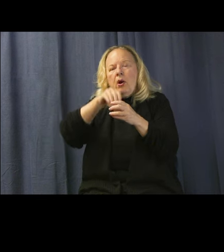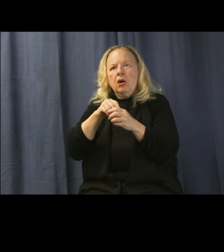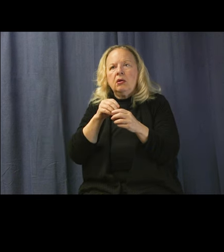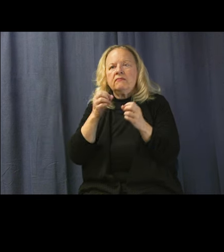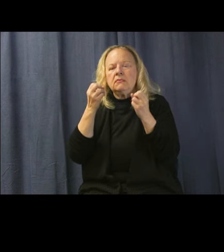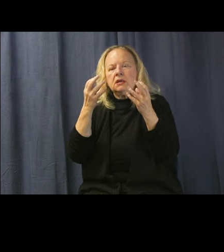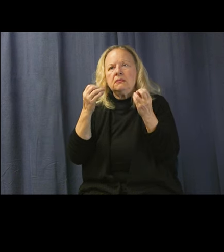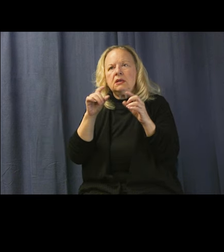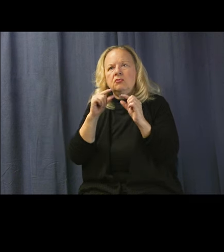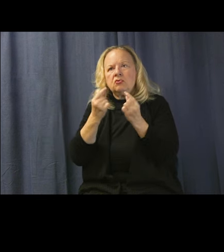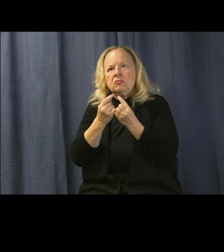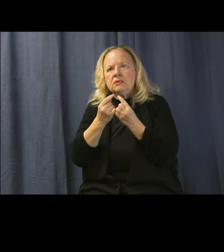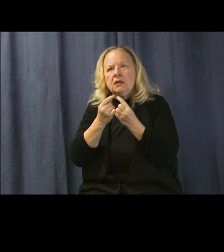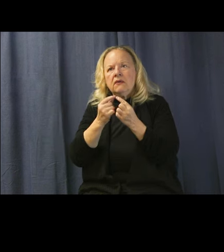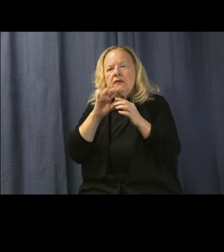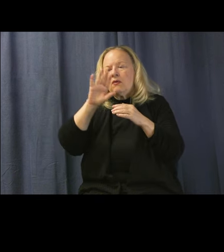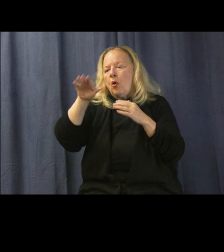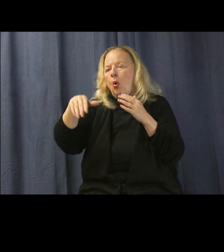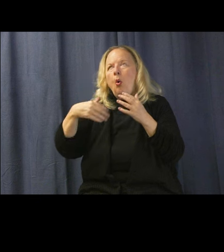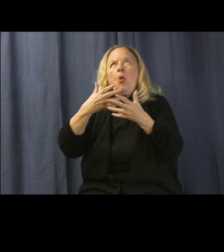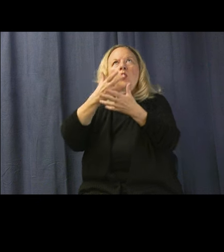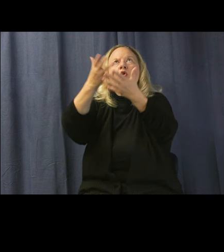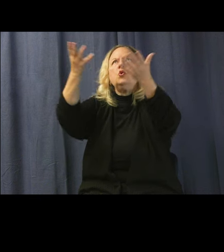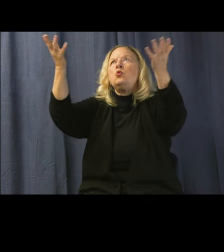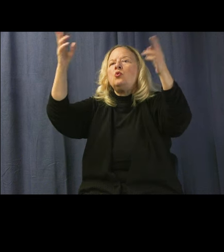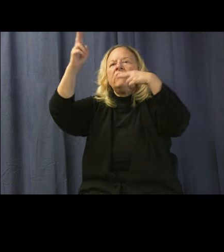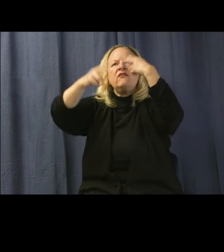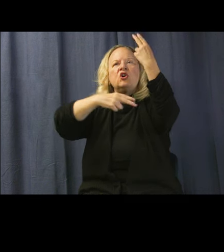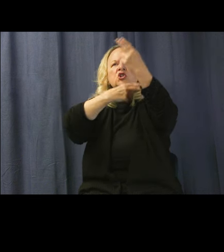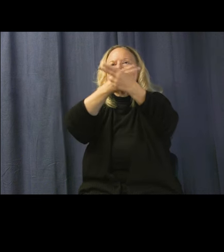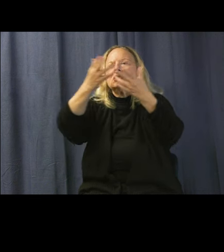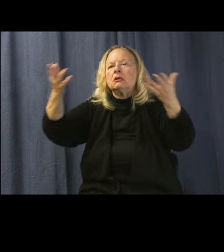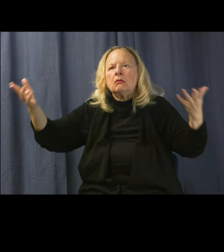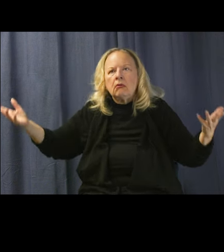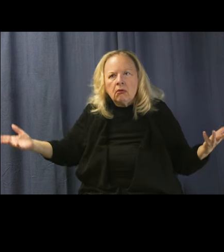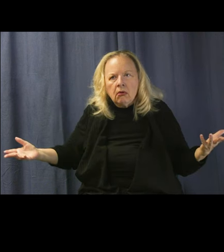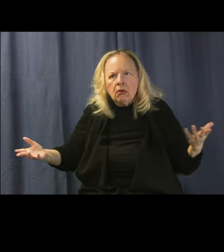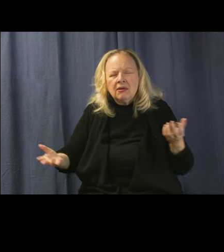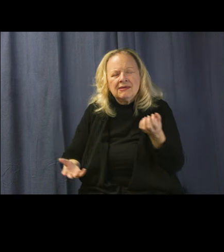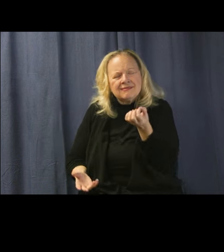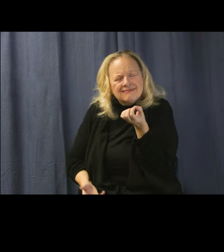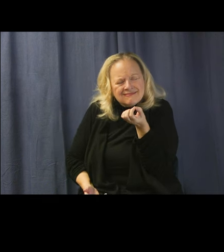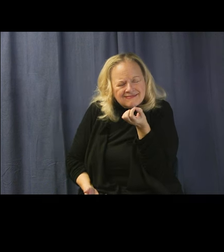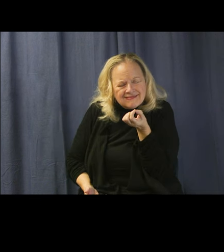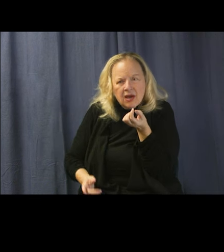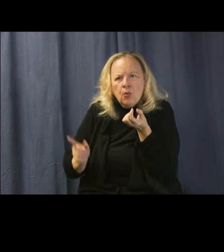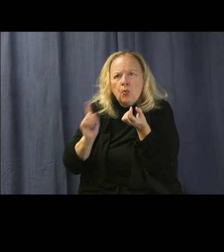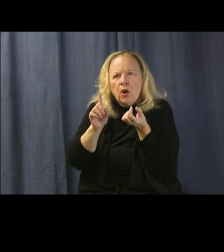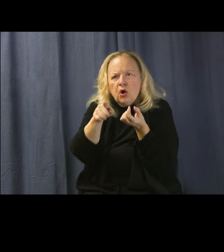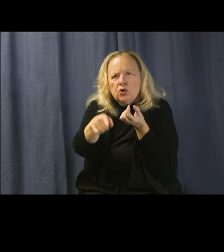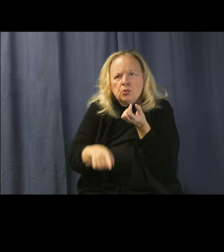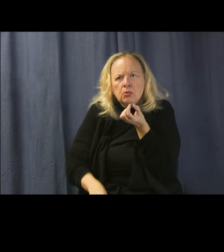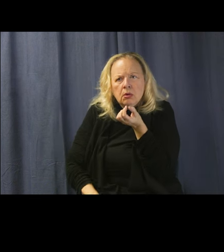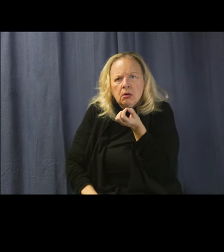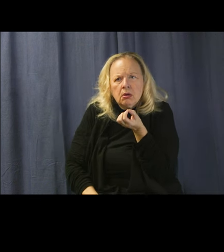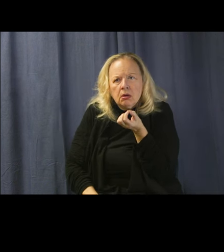which is just a little tiny speck in the observable universe. Where are